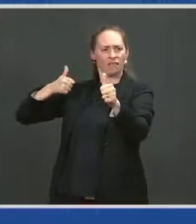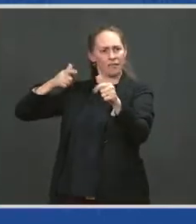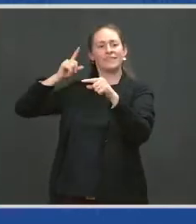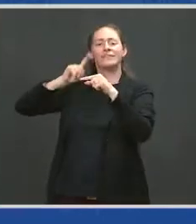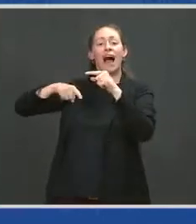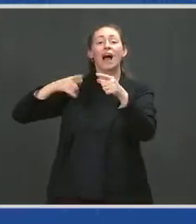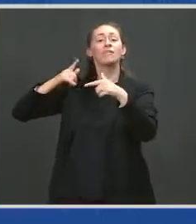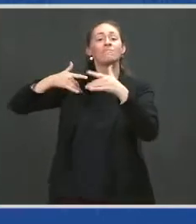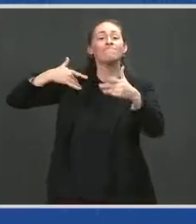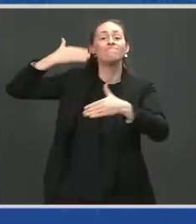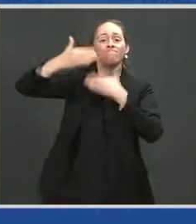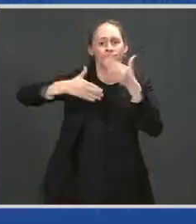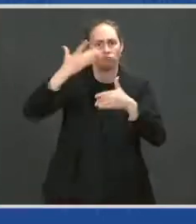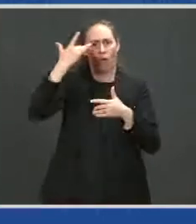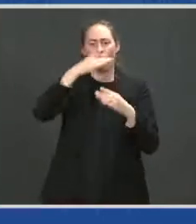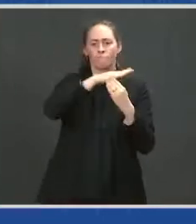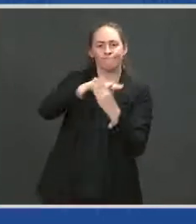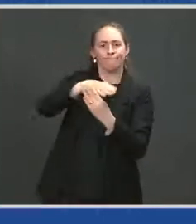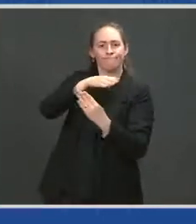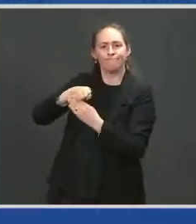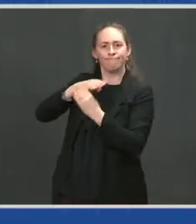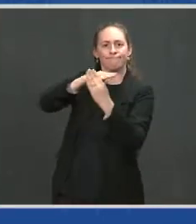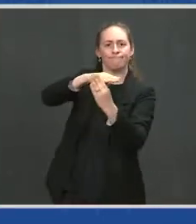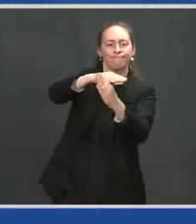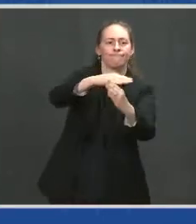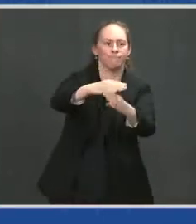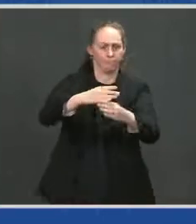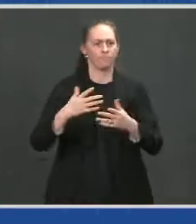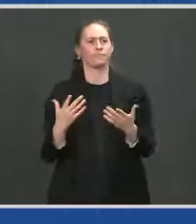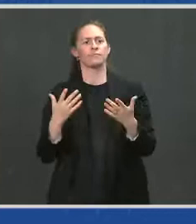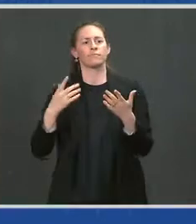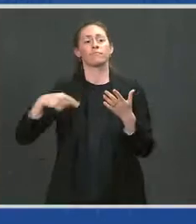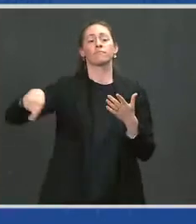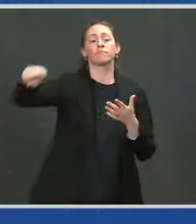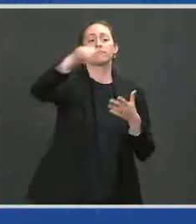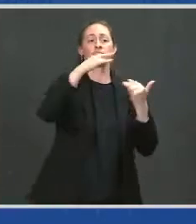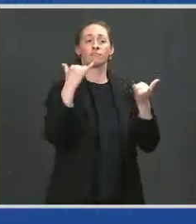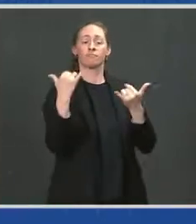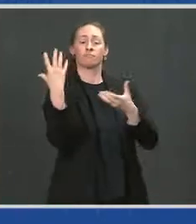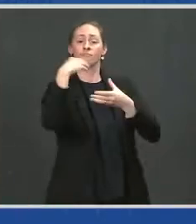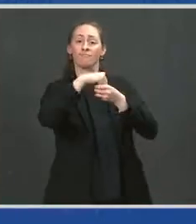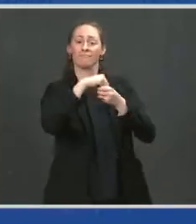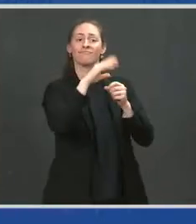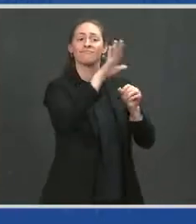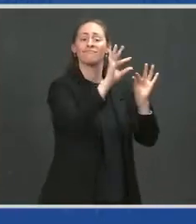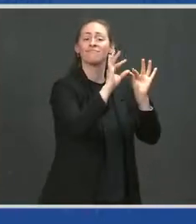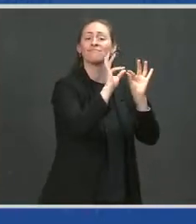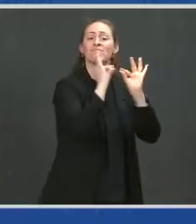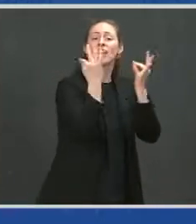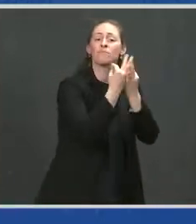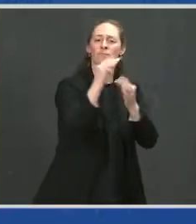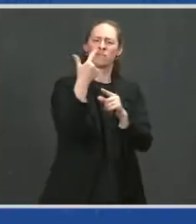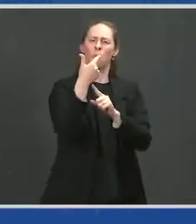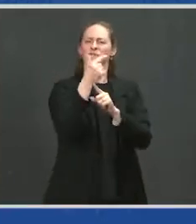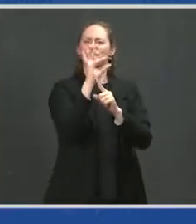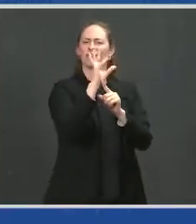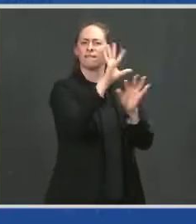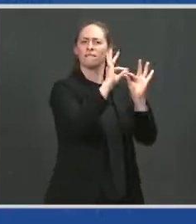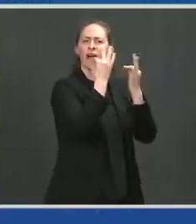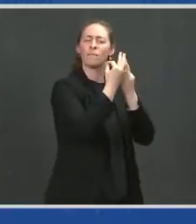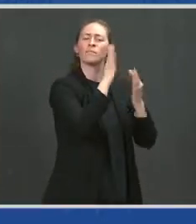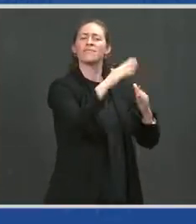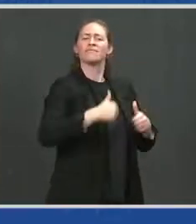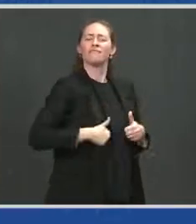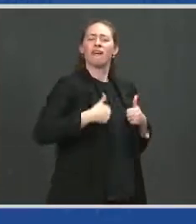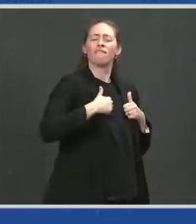We are all a part of George Floyd's legacy, and our job now